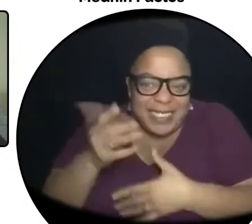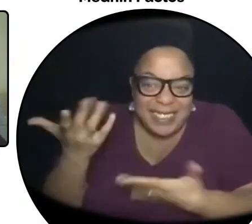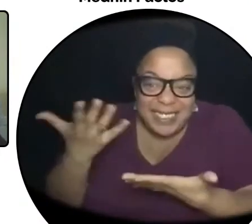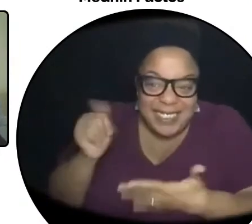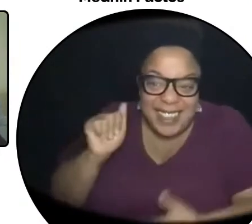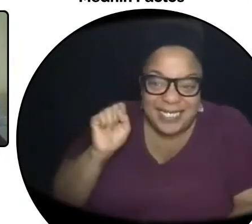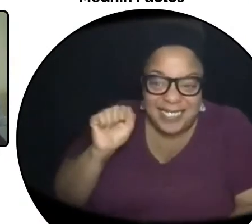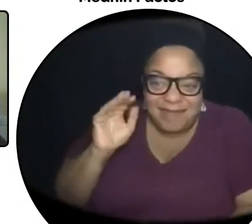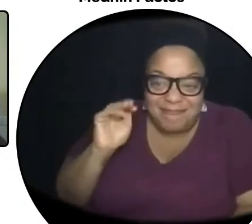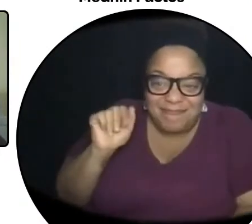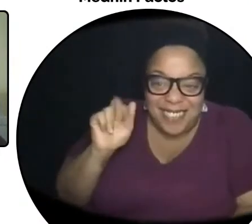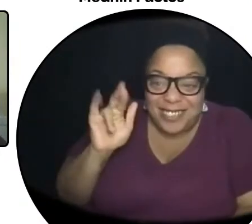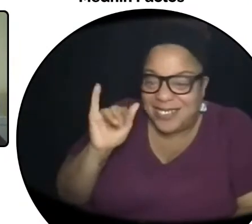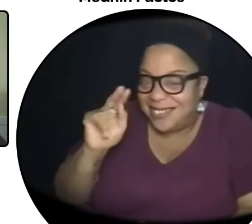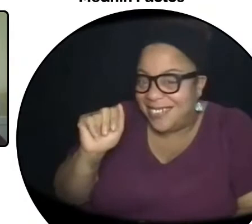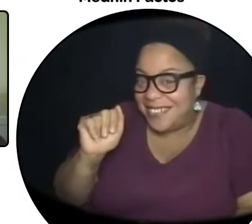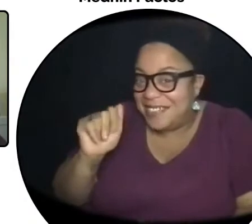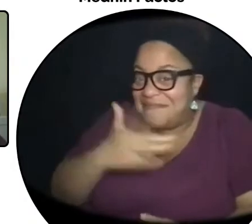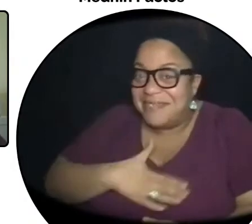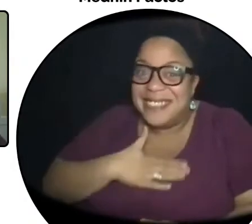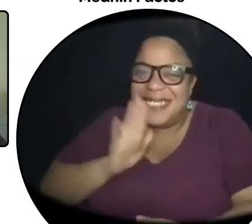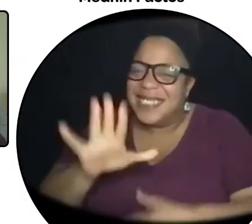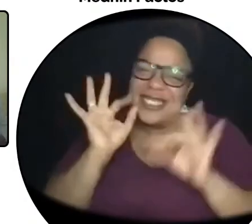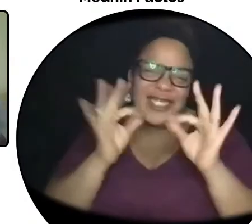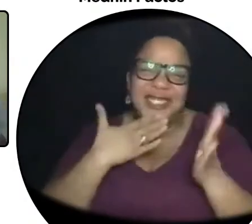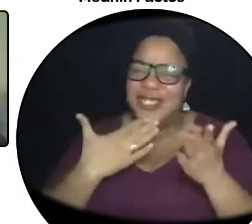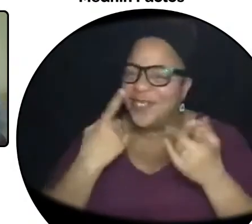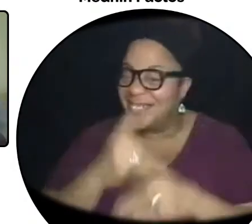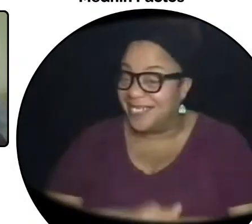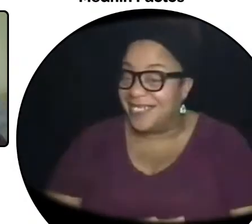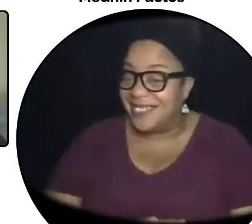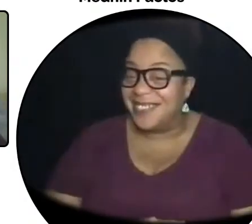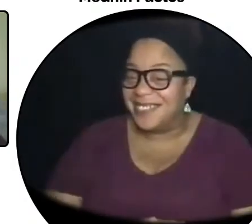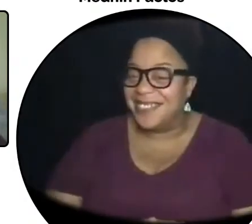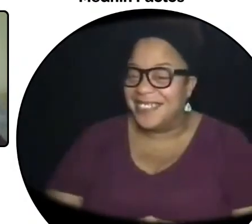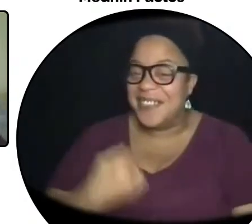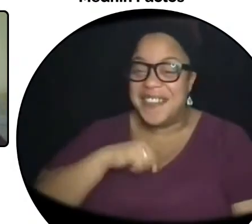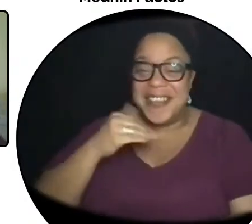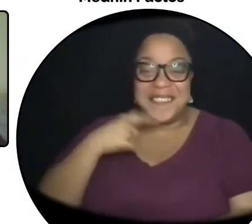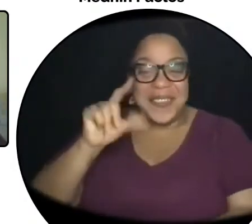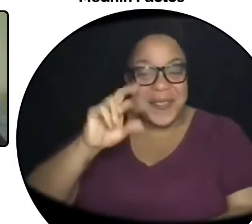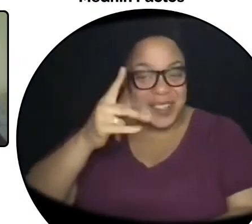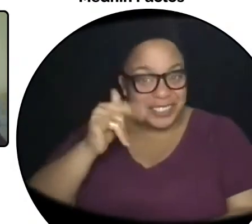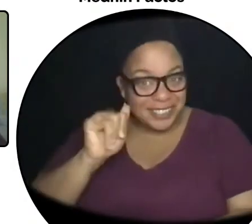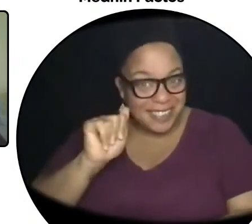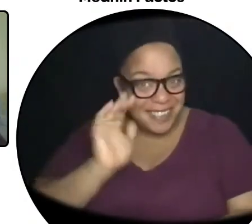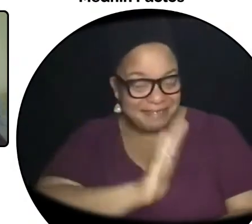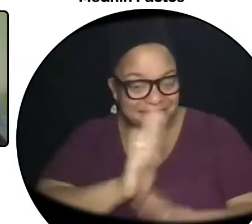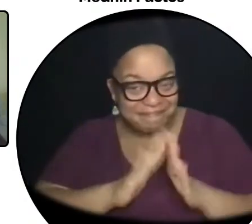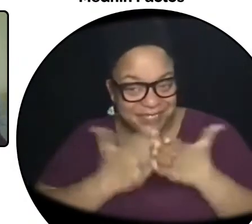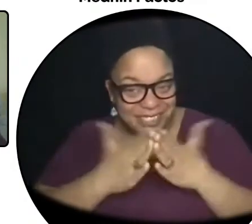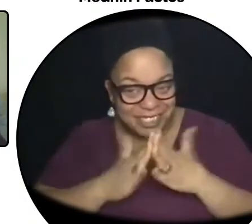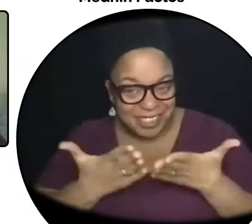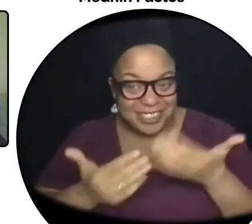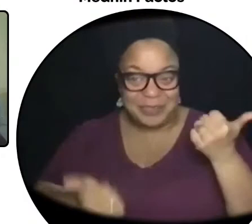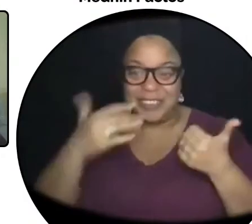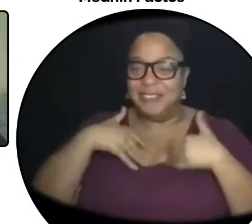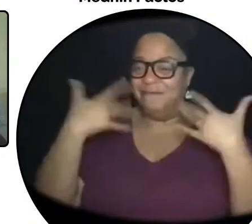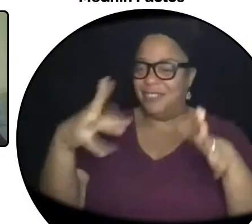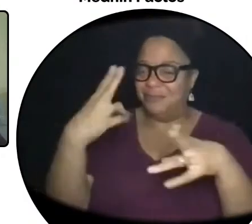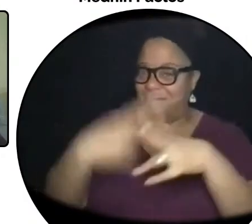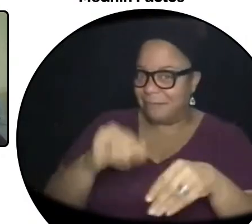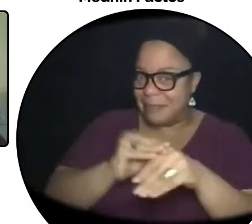that's in the bio. We have lots of books by Angela, but I want to give folks an opportunity to share any